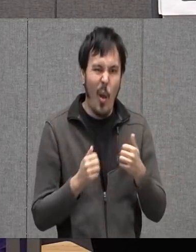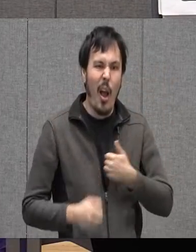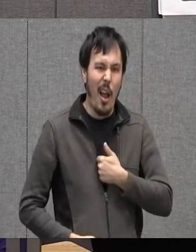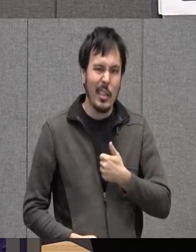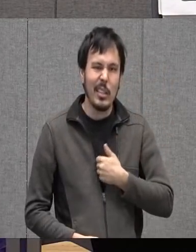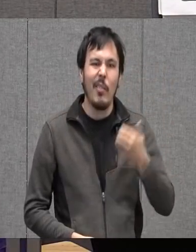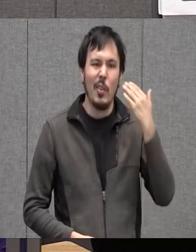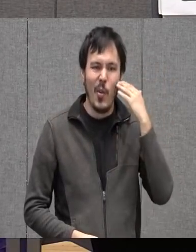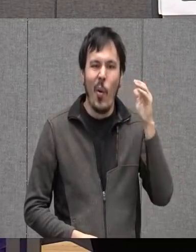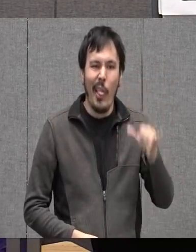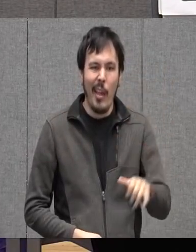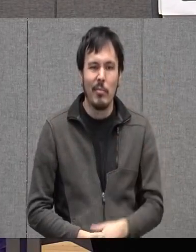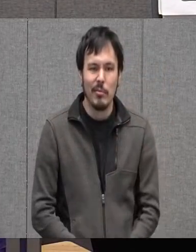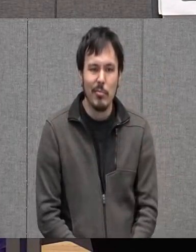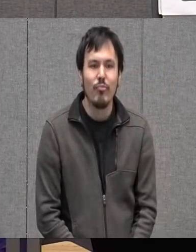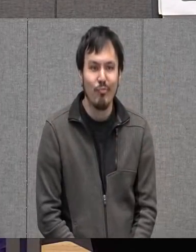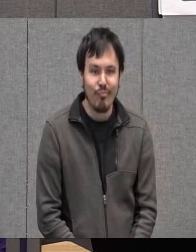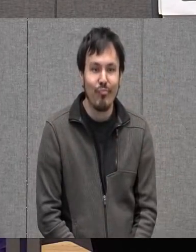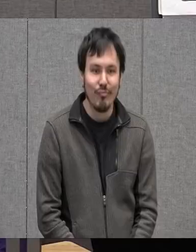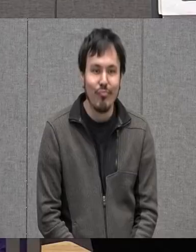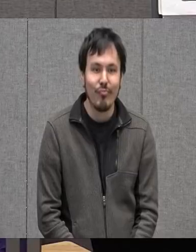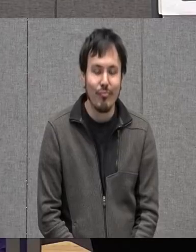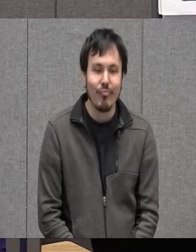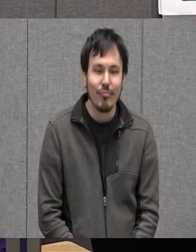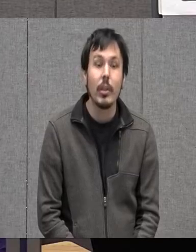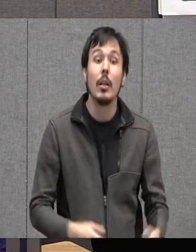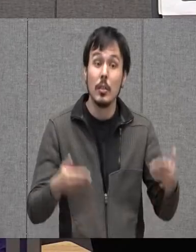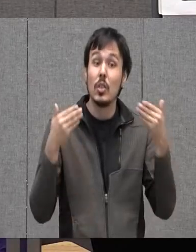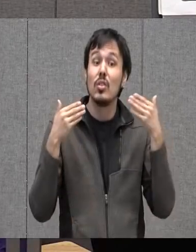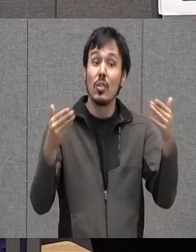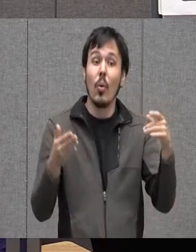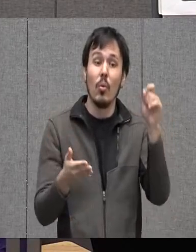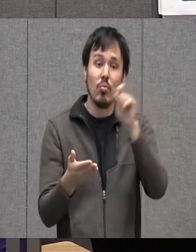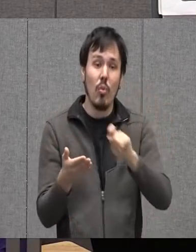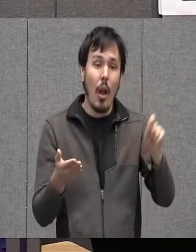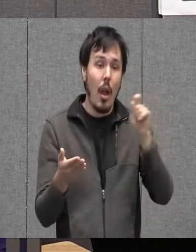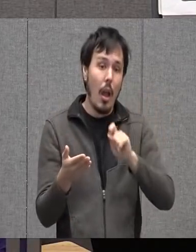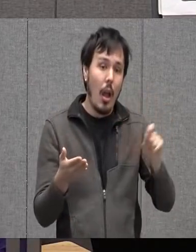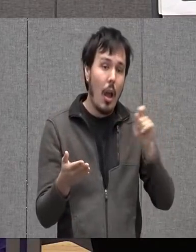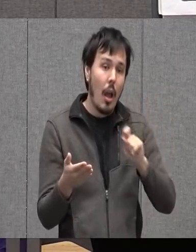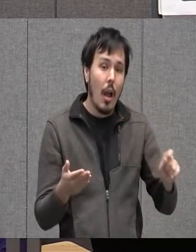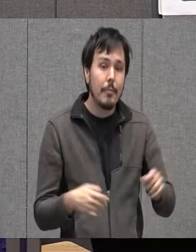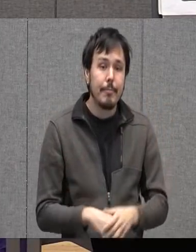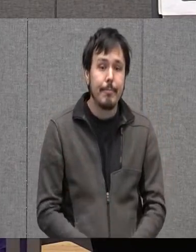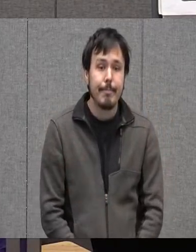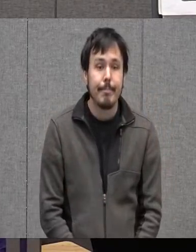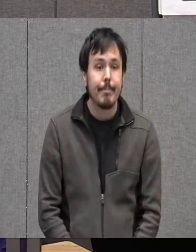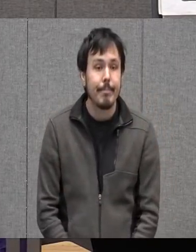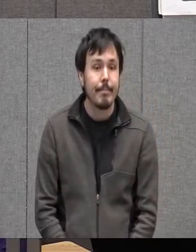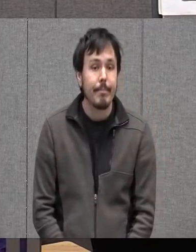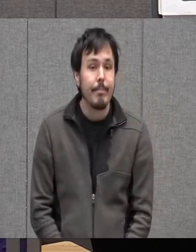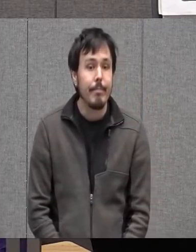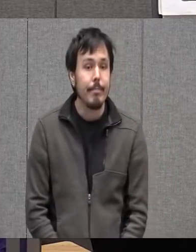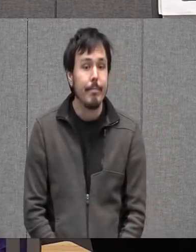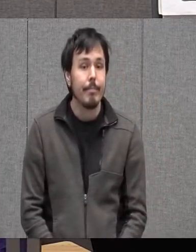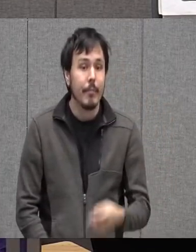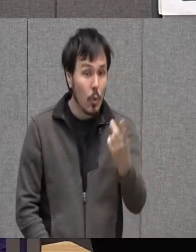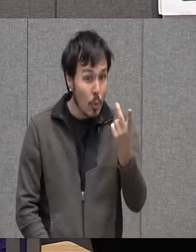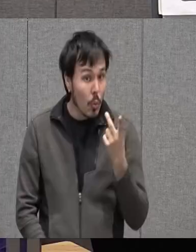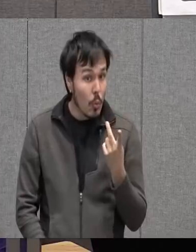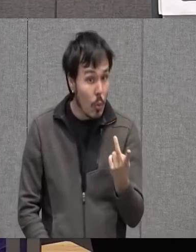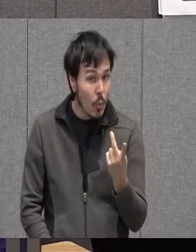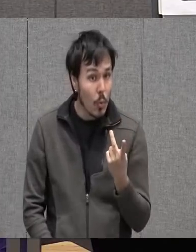it. All right, so let's go ahead and write that up. So we were talking